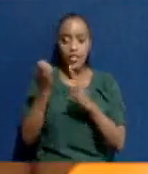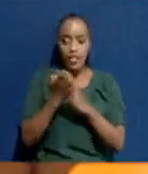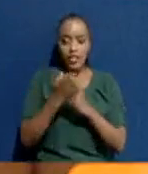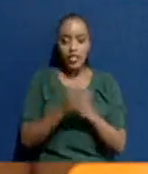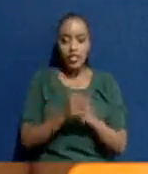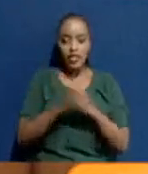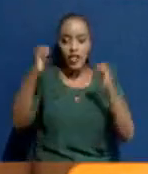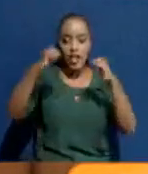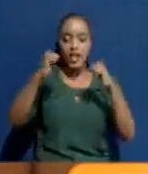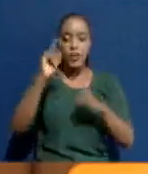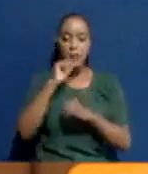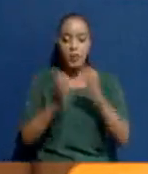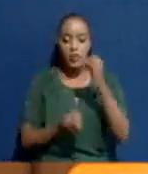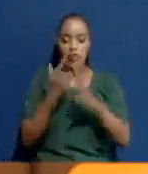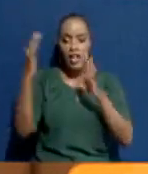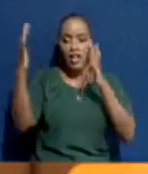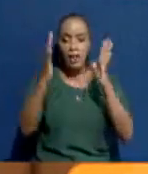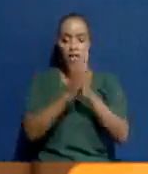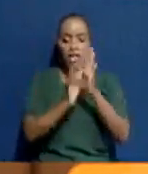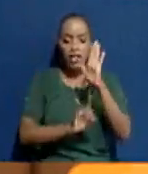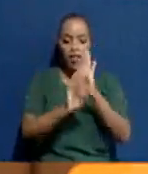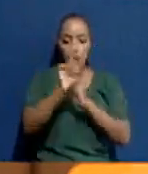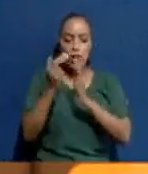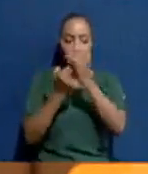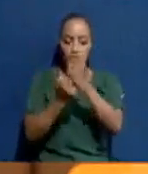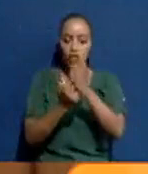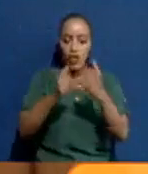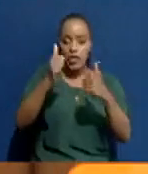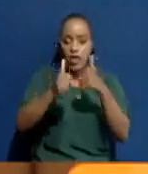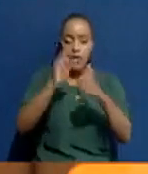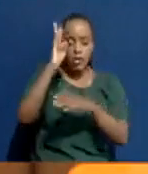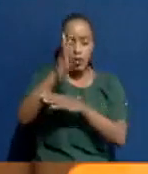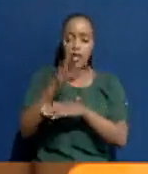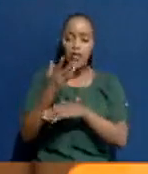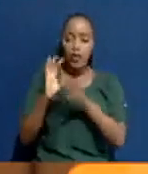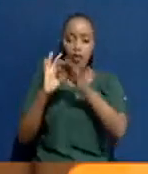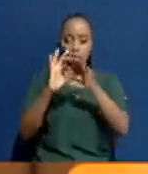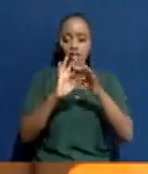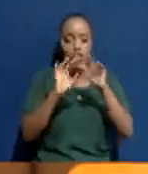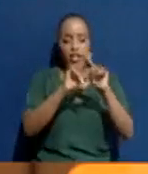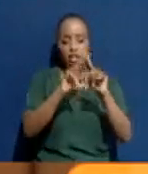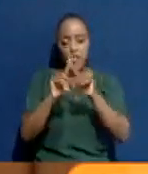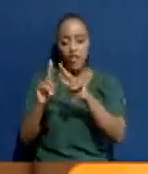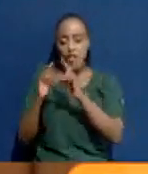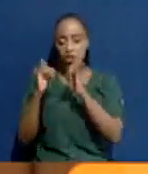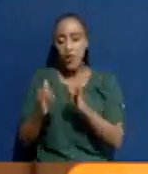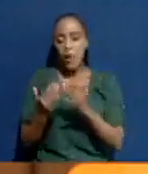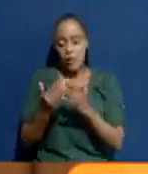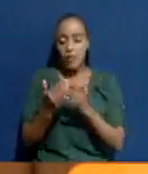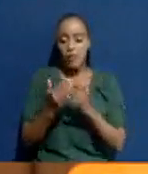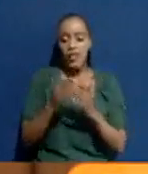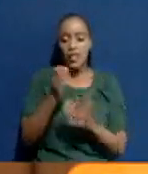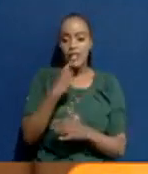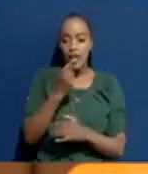have agreed to establish a climate and development partnership in which we step up our cooperation in the areas of renewable energies, hydrogen, and drought